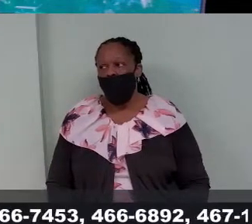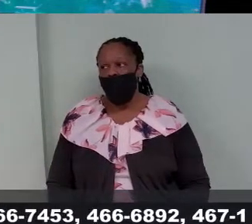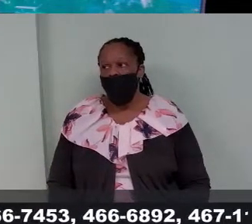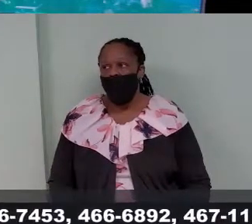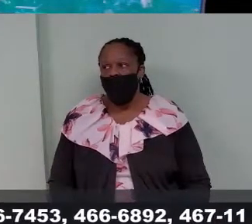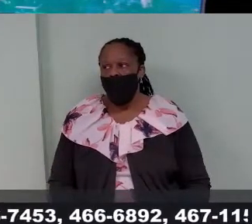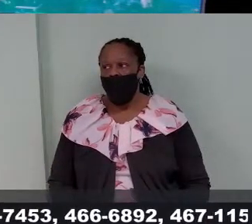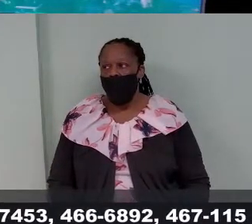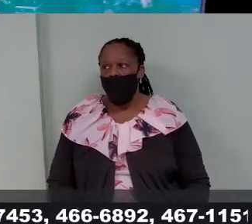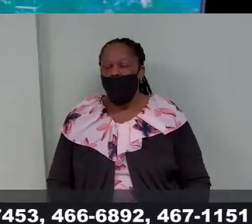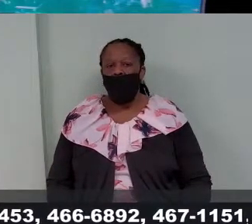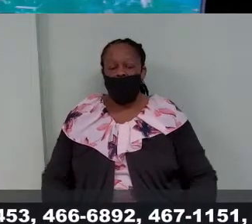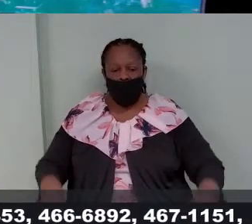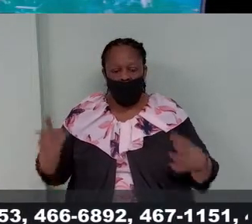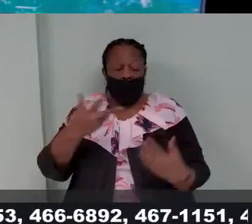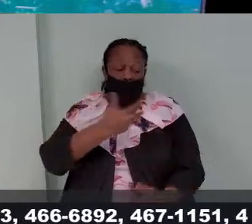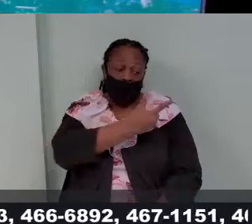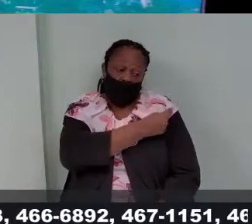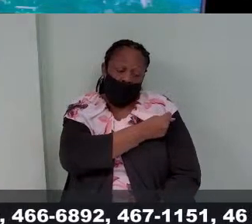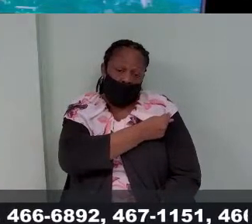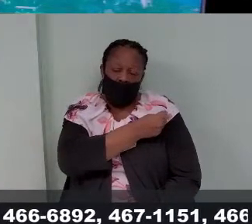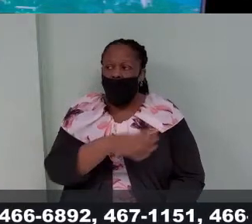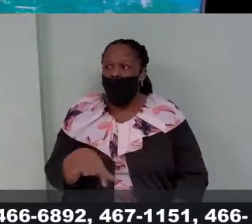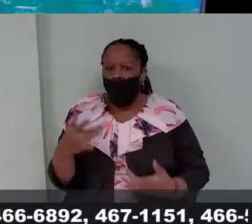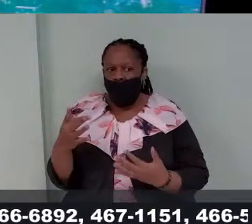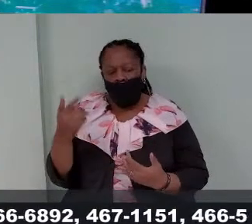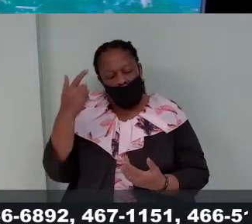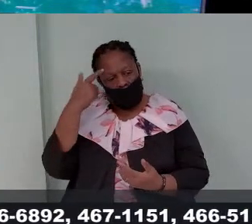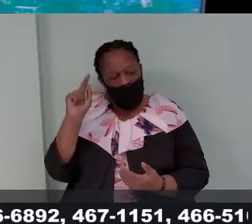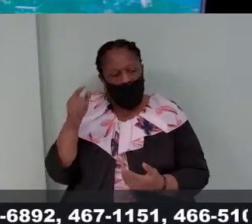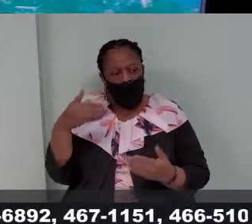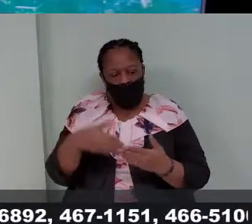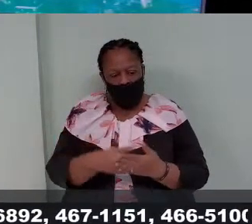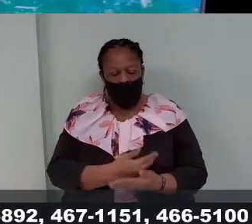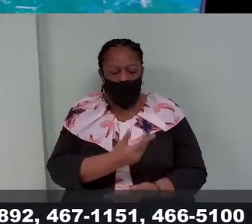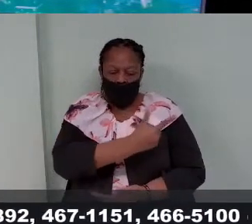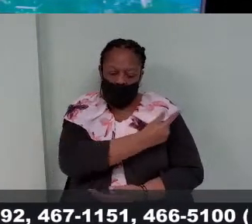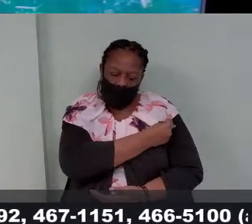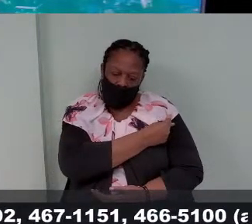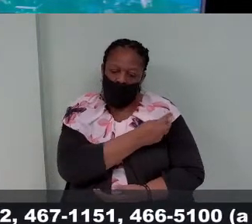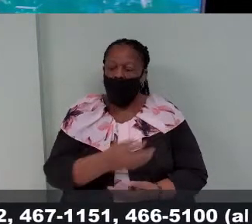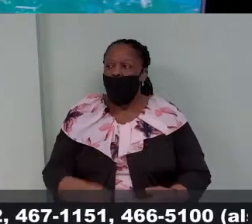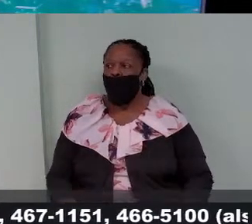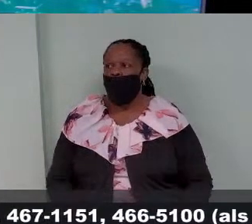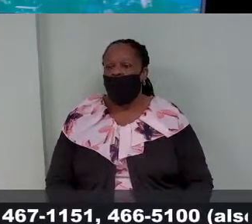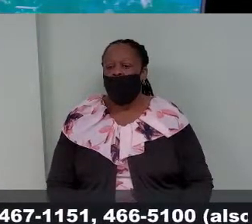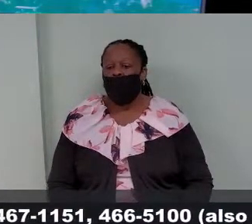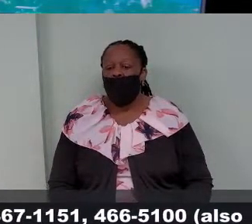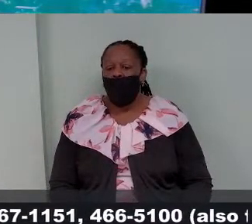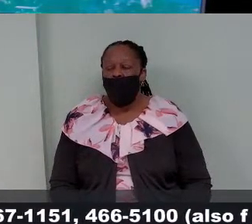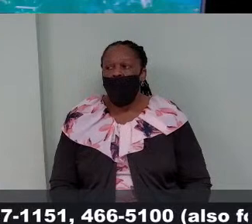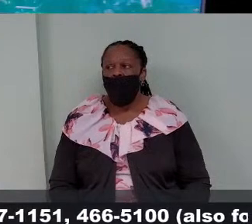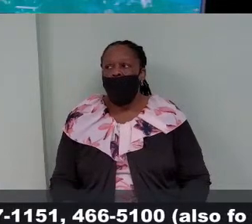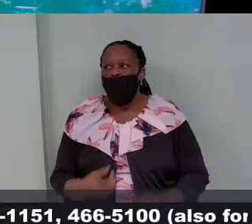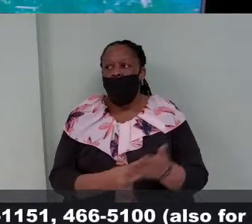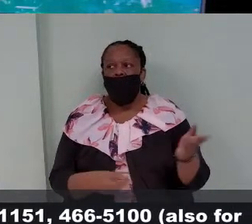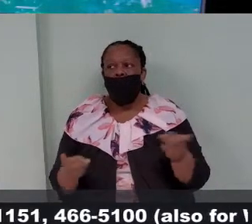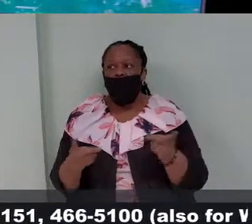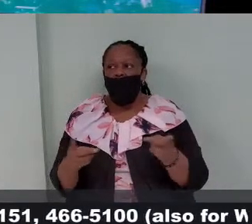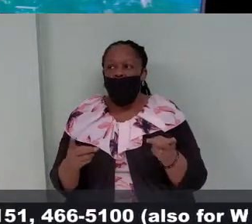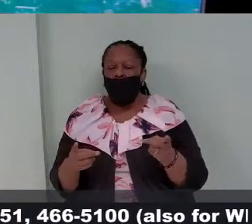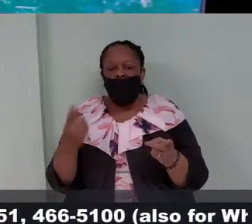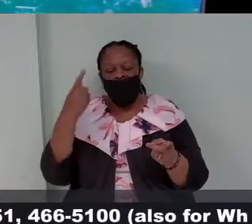potential vaccine on the horizon and St. Kitts and Nevis signing on to receive such, what measures are being put in place for storage